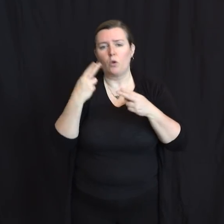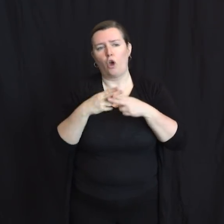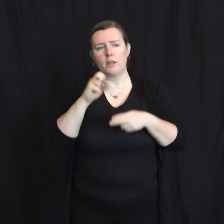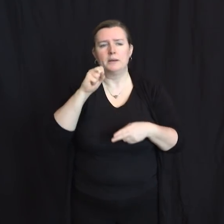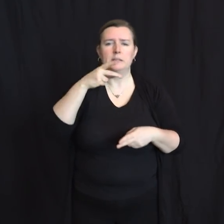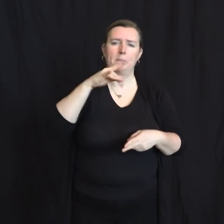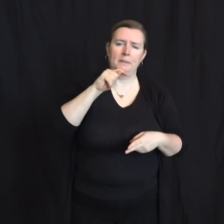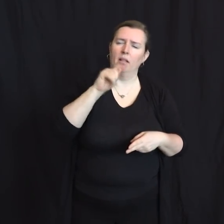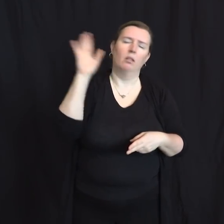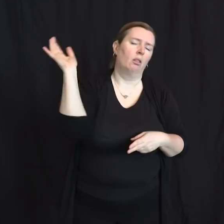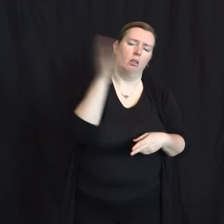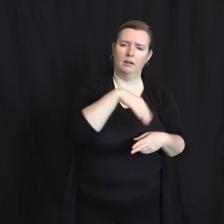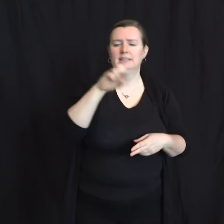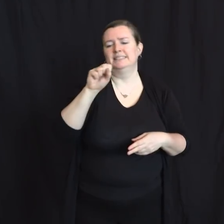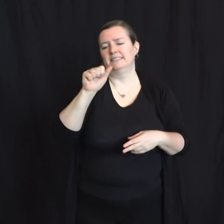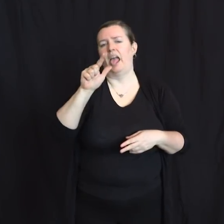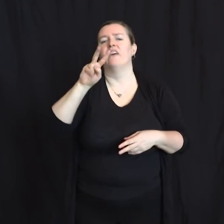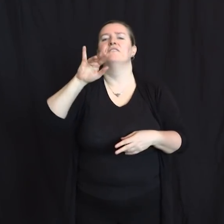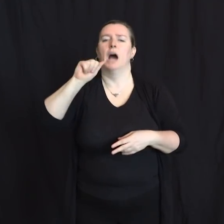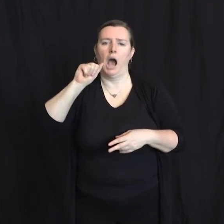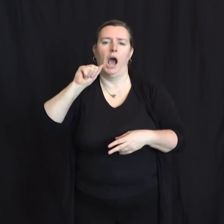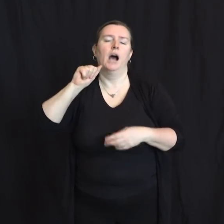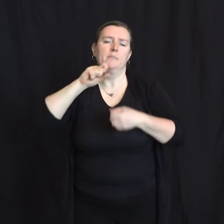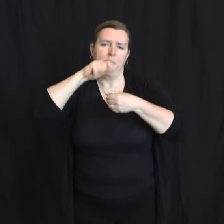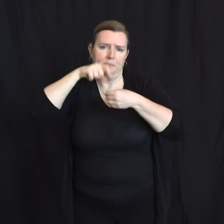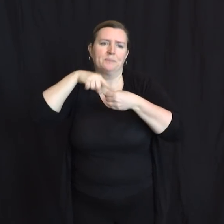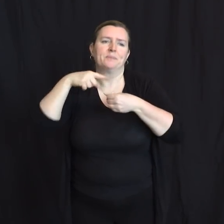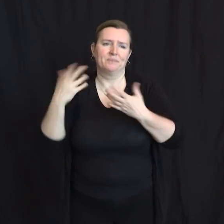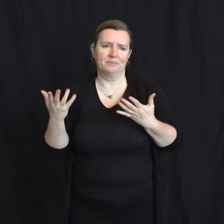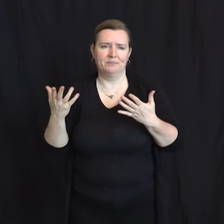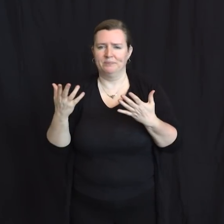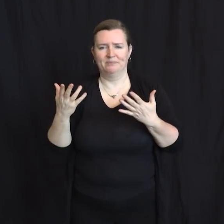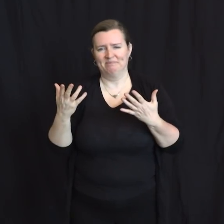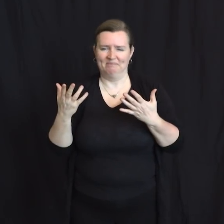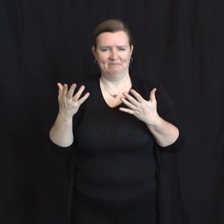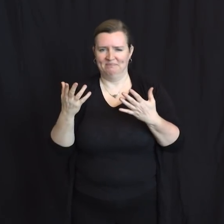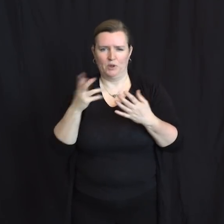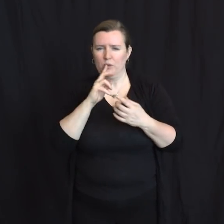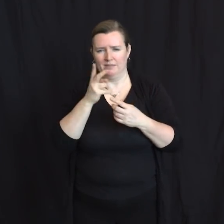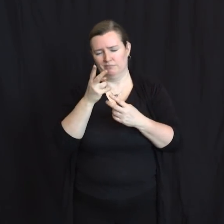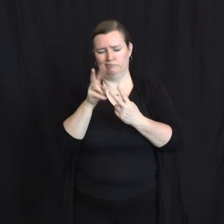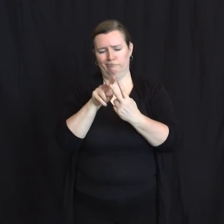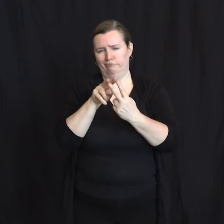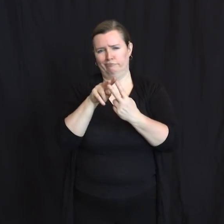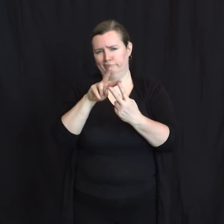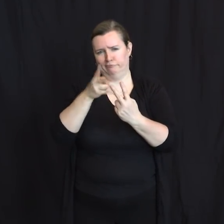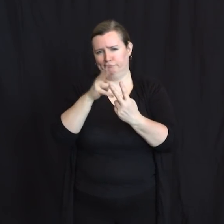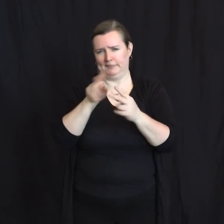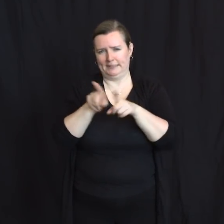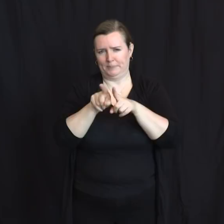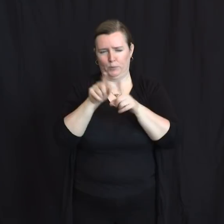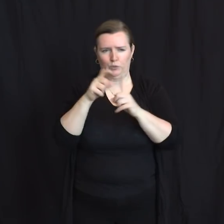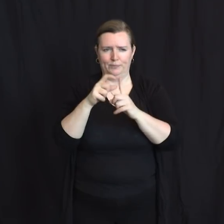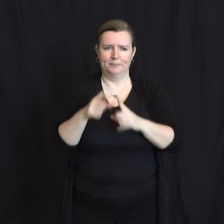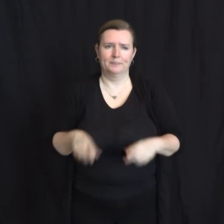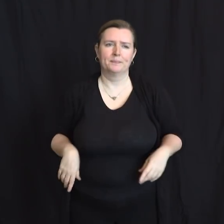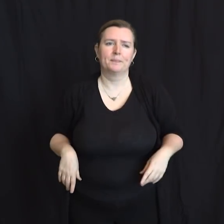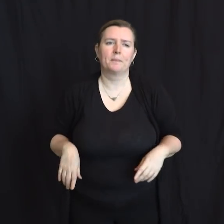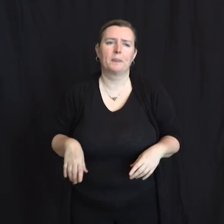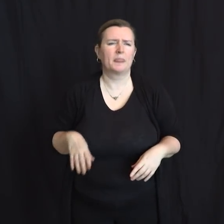test. Use the proper a little bit, yes, it elevates it a bit. Here. This seems huge.